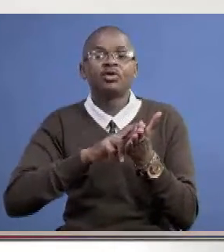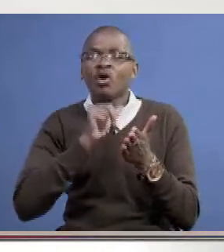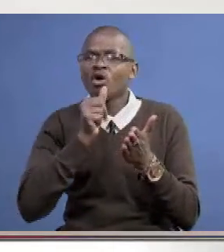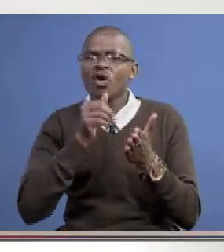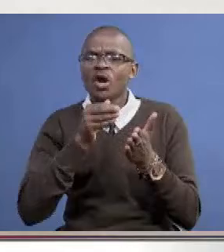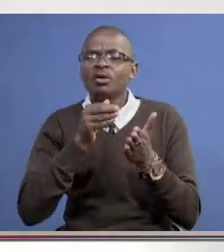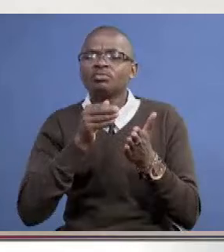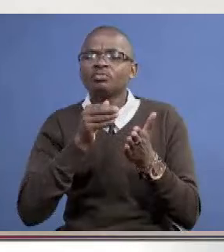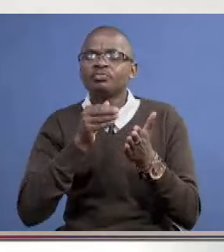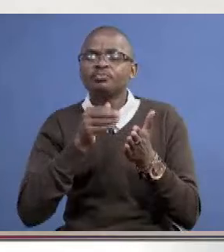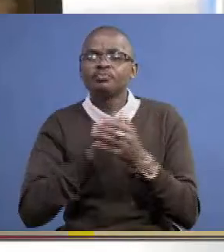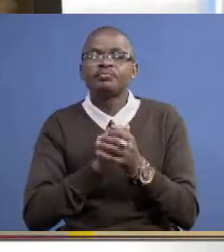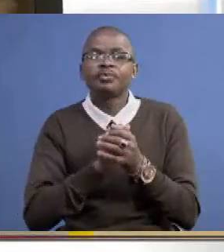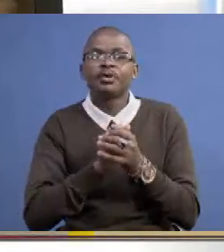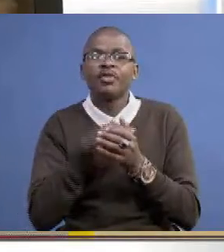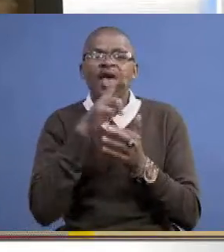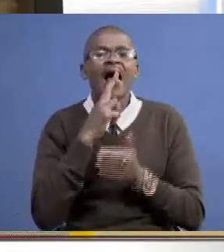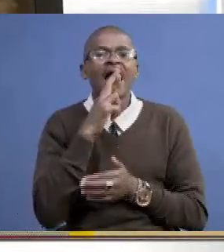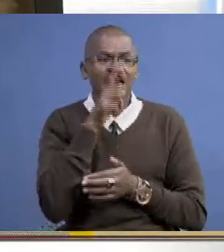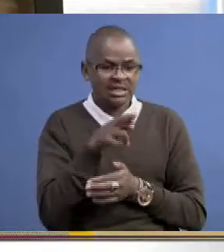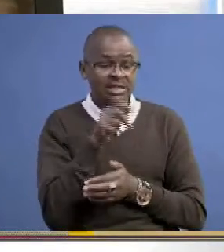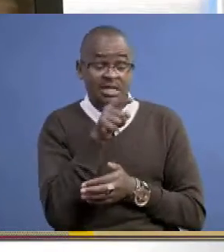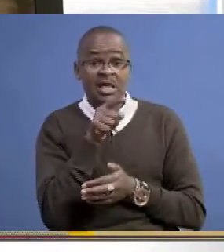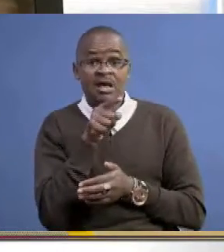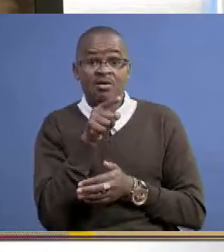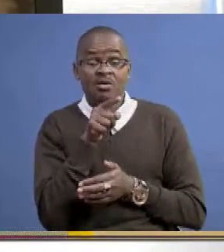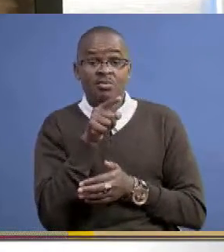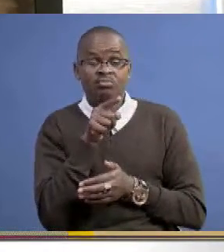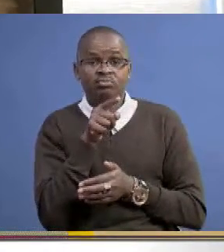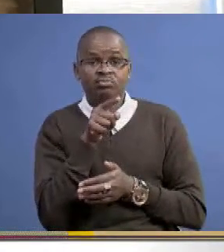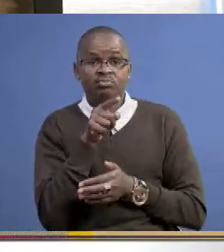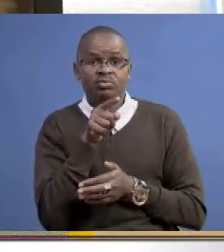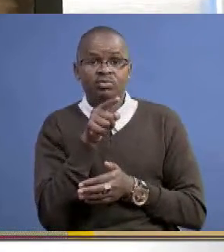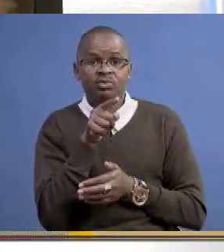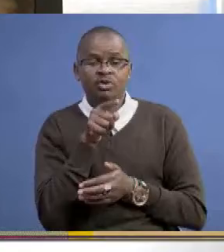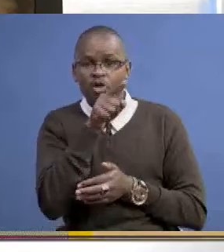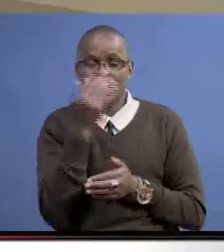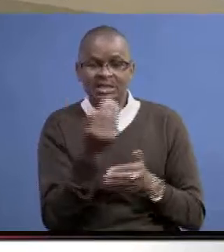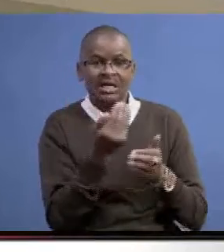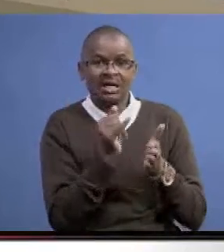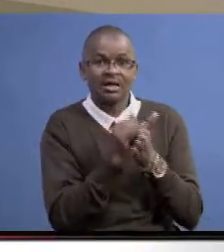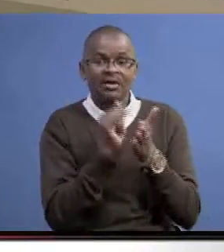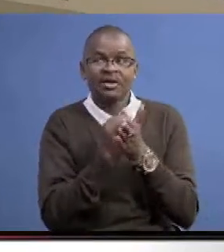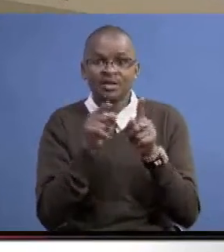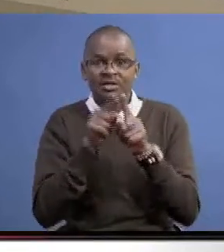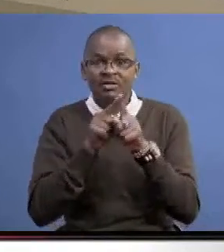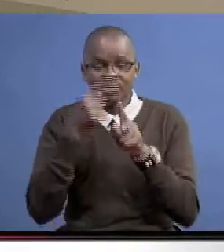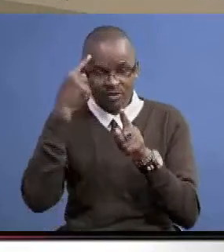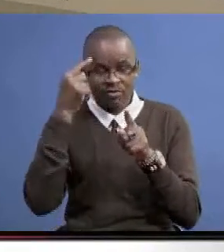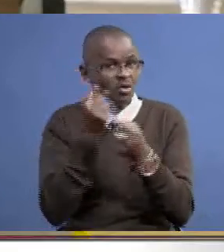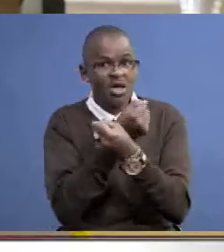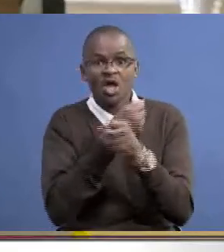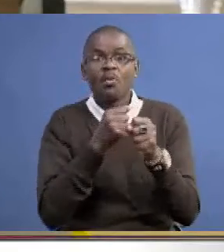it IM because there are risks associated with IM. Yeah. Yeah, your child can hyperventilate and you will not be